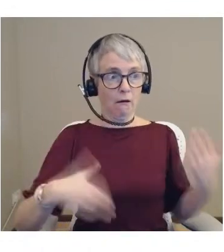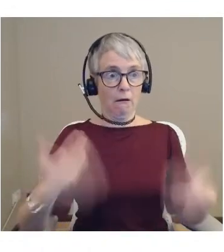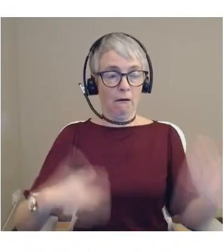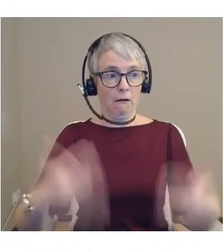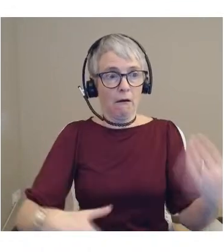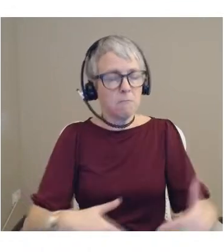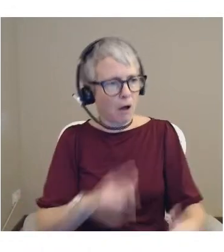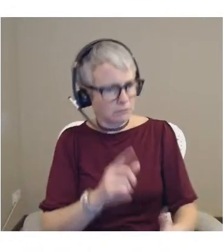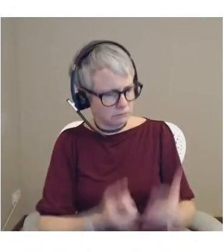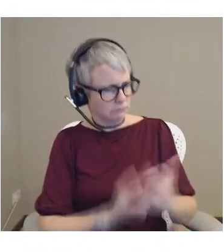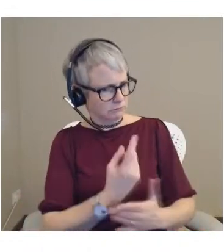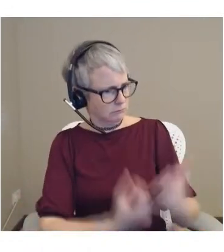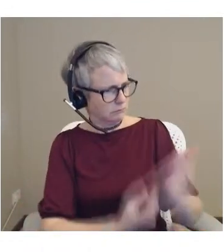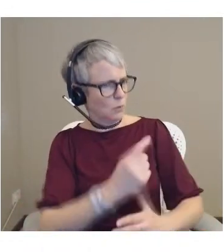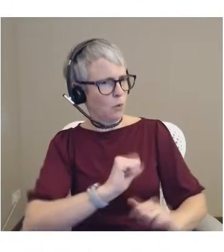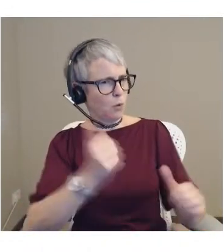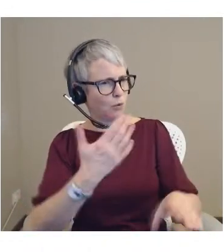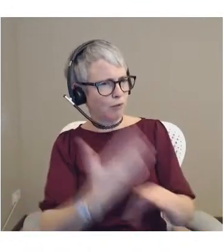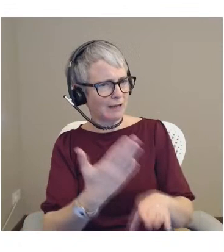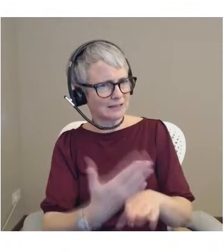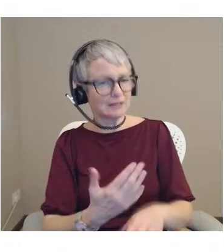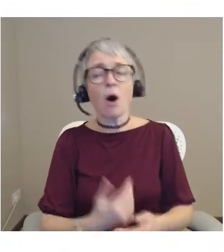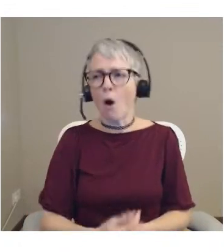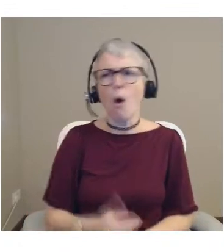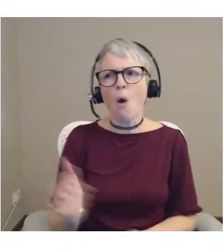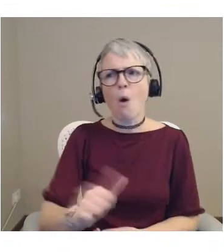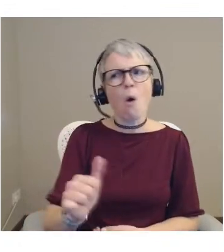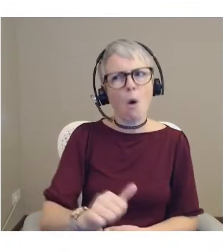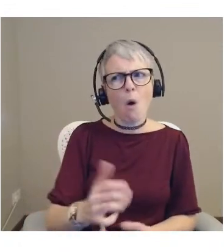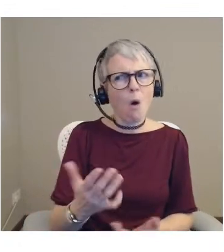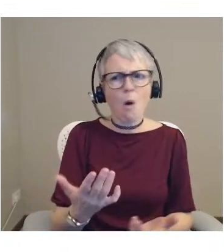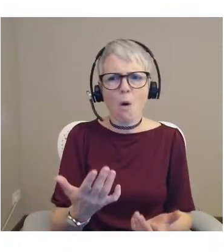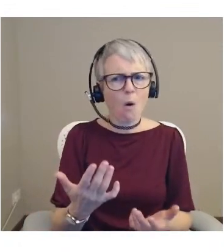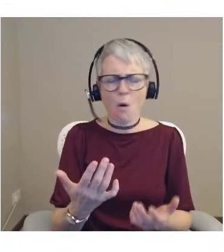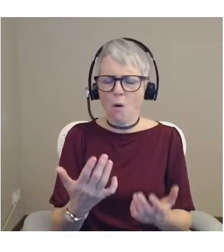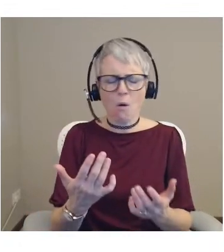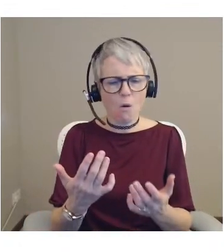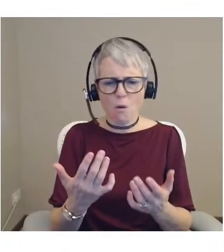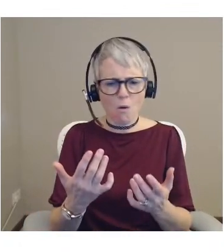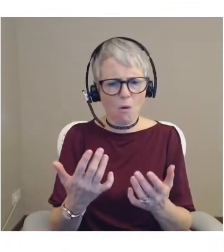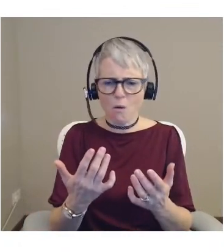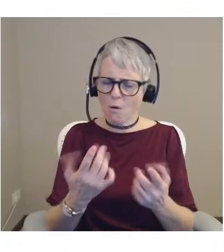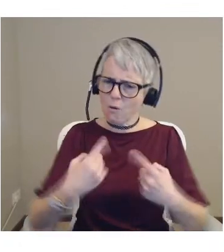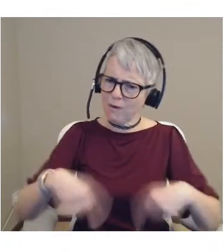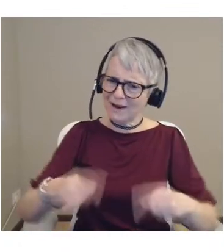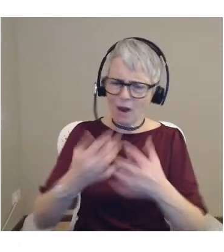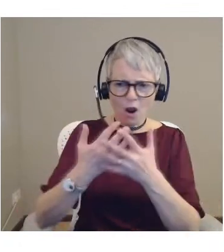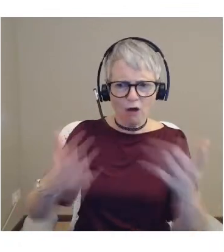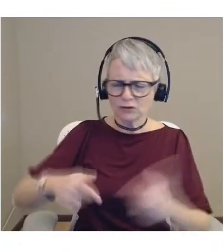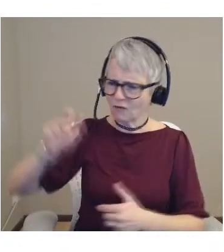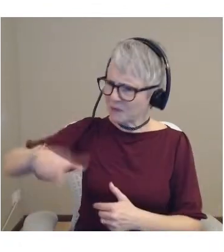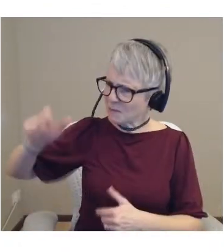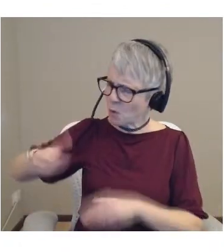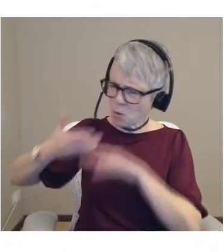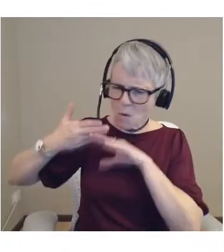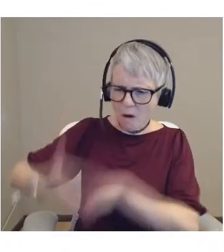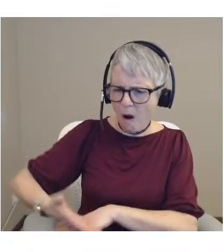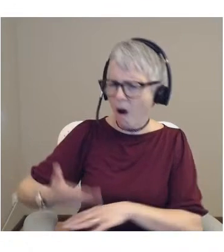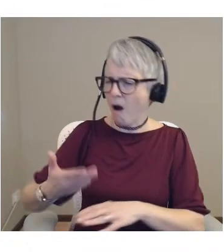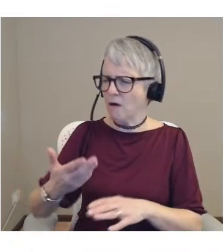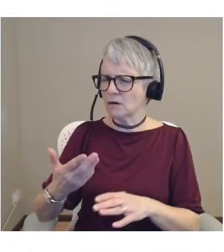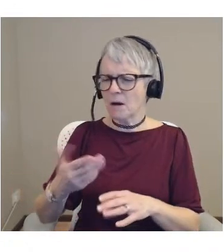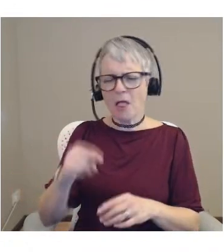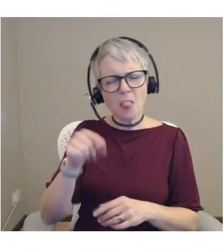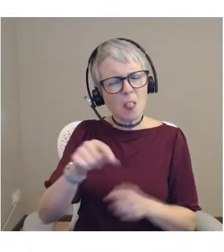Absolutely. We put a lot of resource into it. There were some people on the project working incredibly hard, but it was one of those